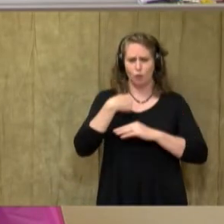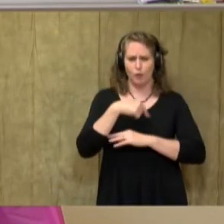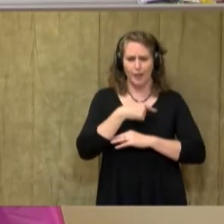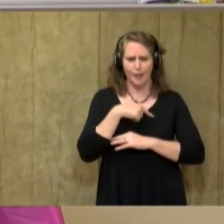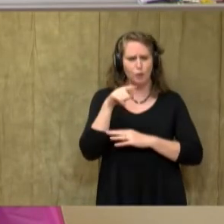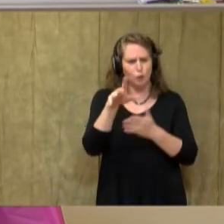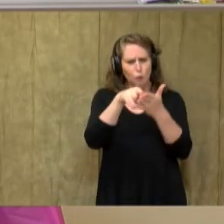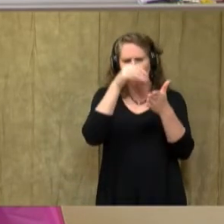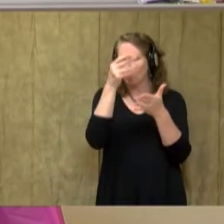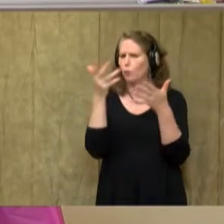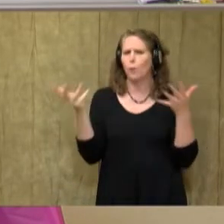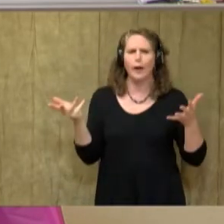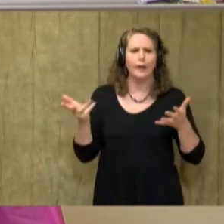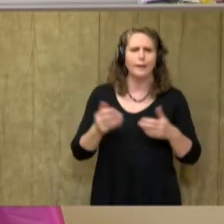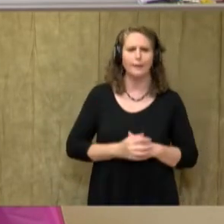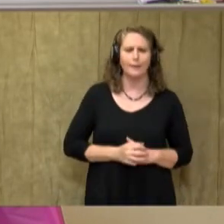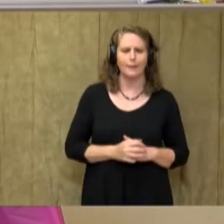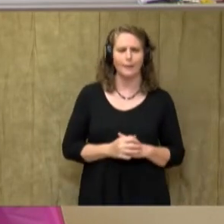our story?